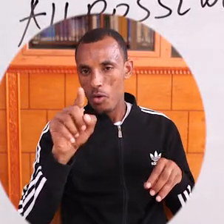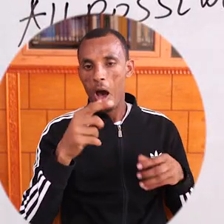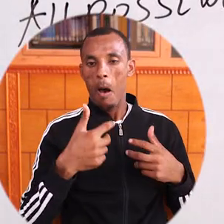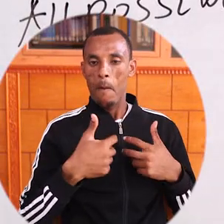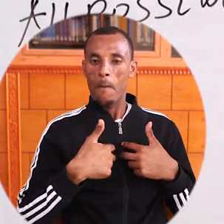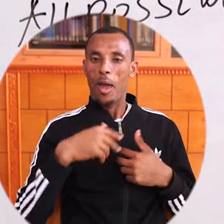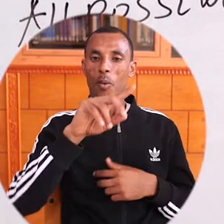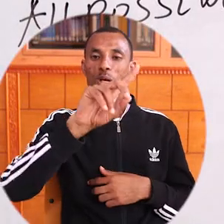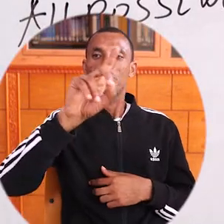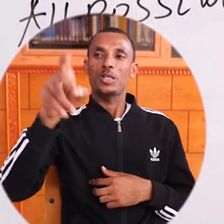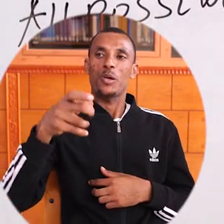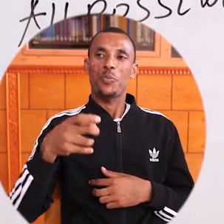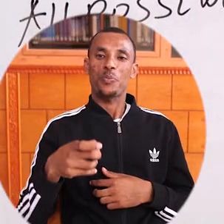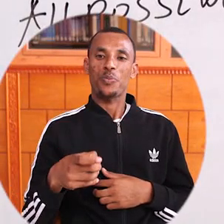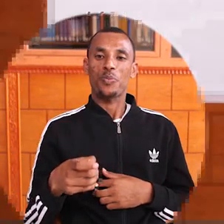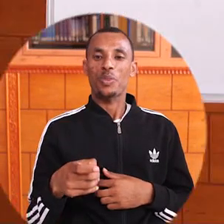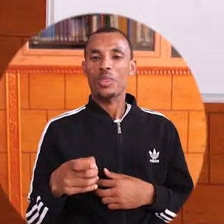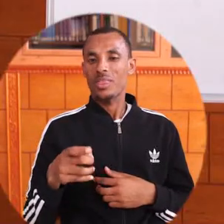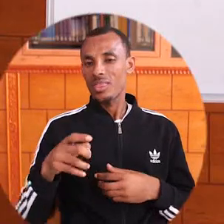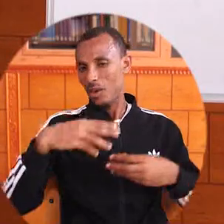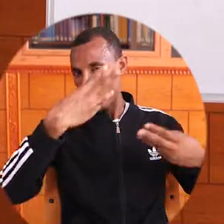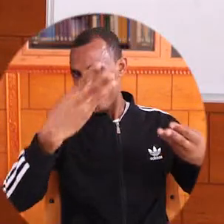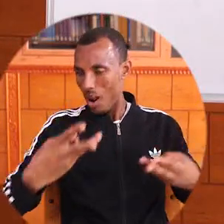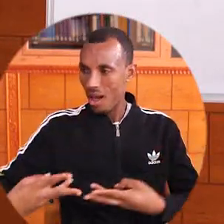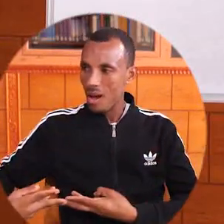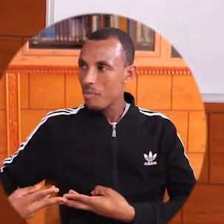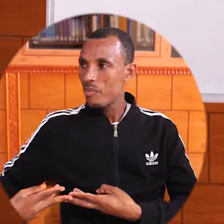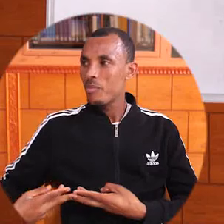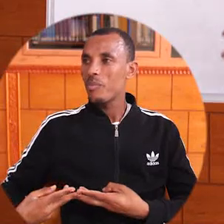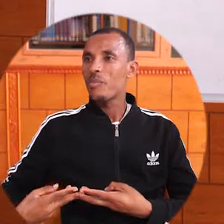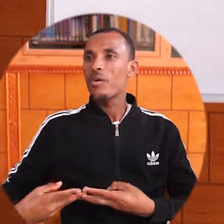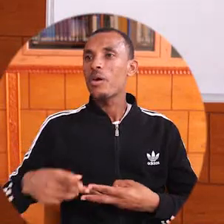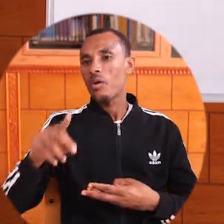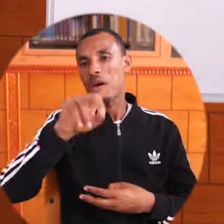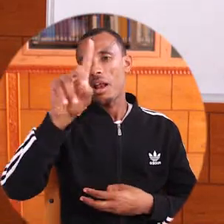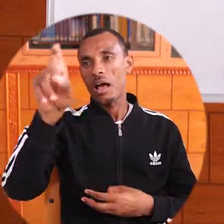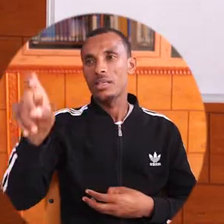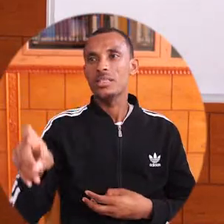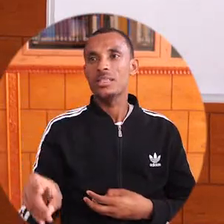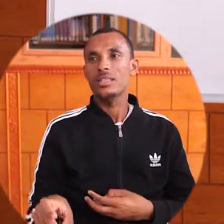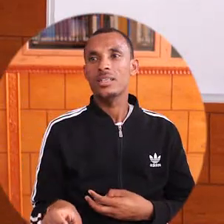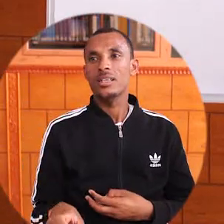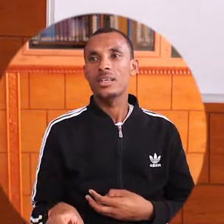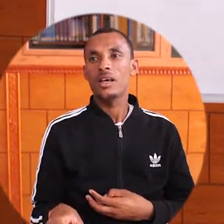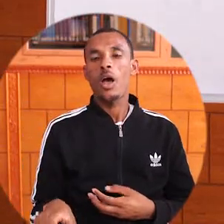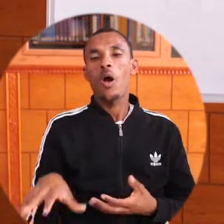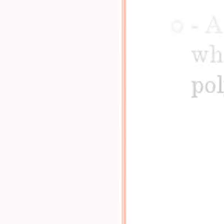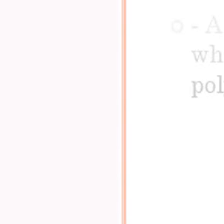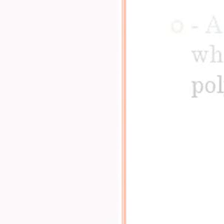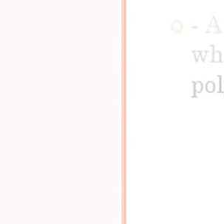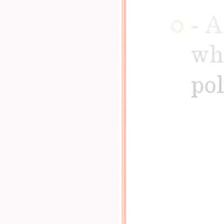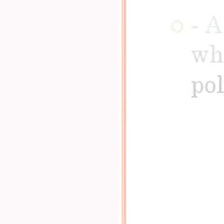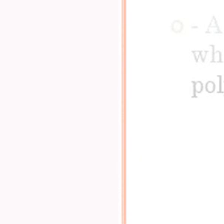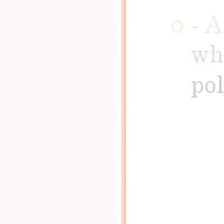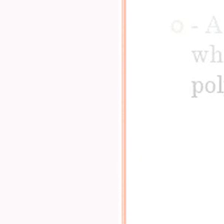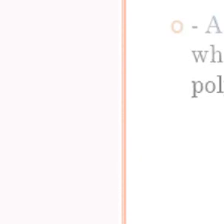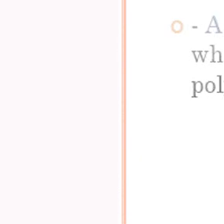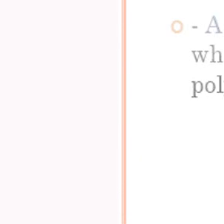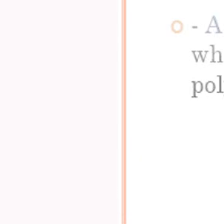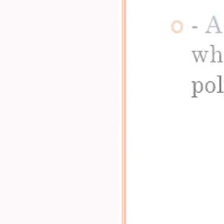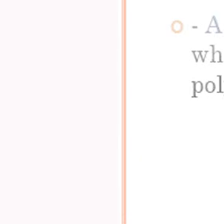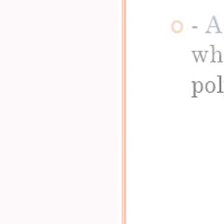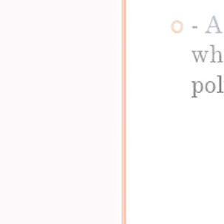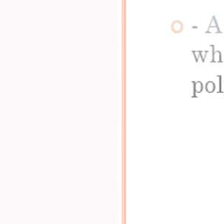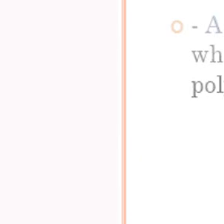question, welcome on the website. You can ask a complex idea or unclear idea on the